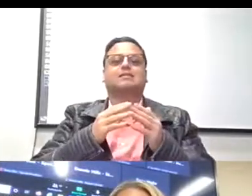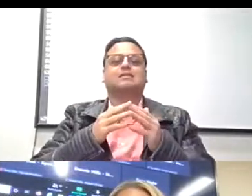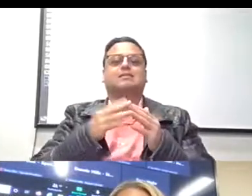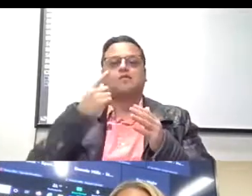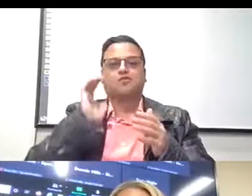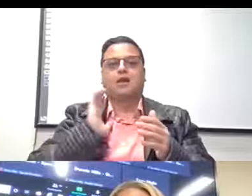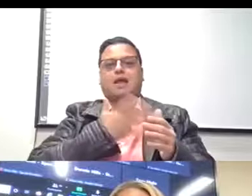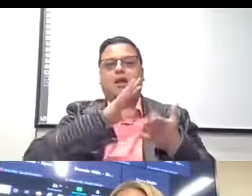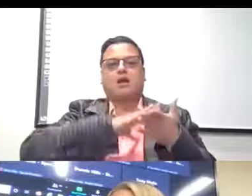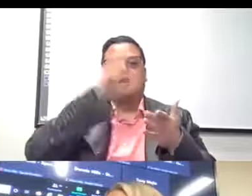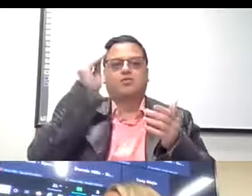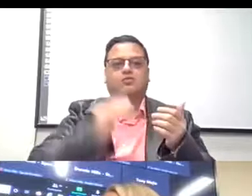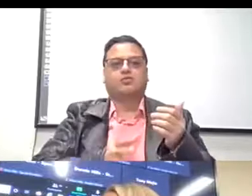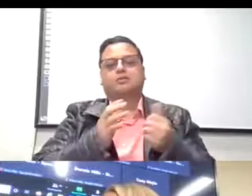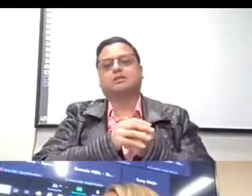our students.